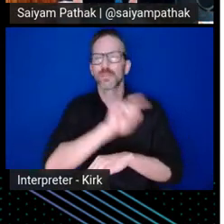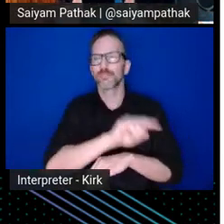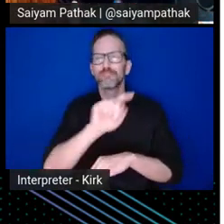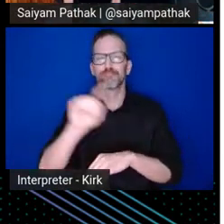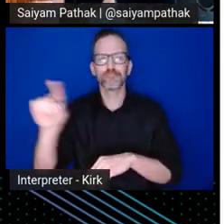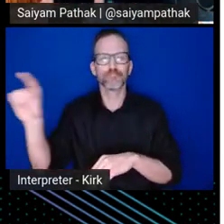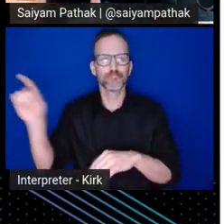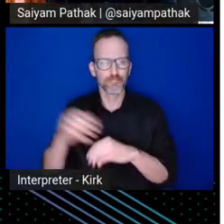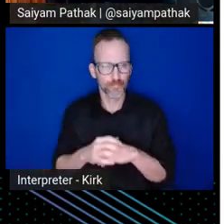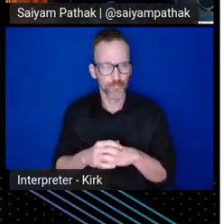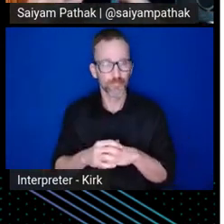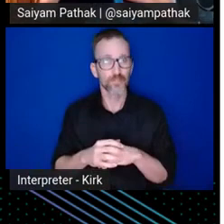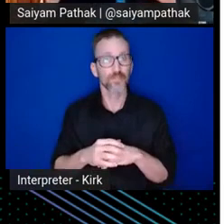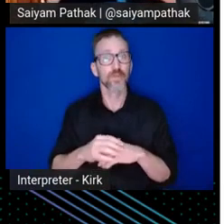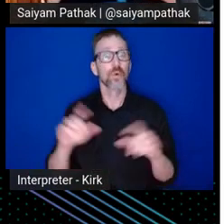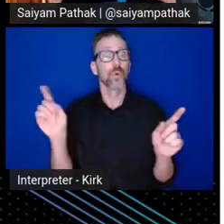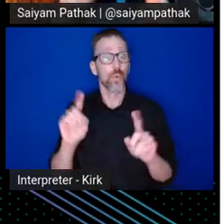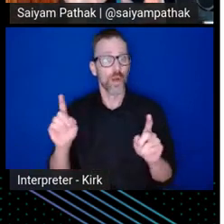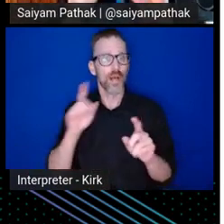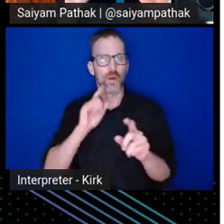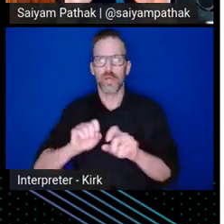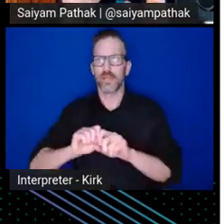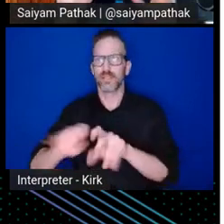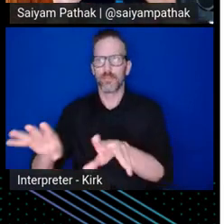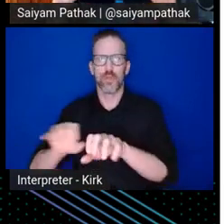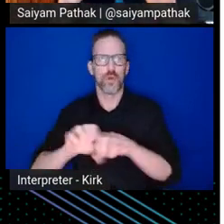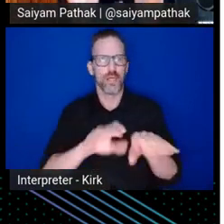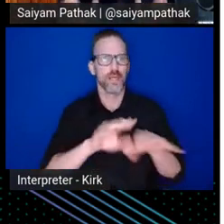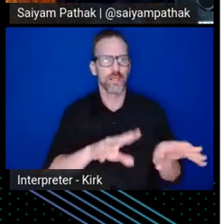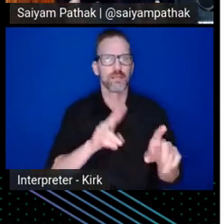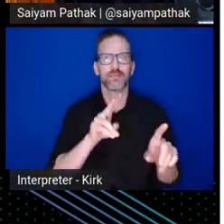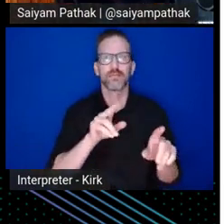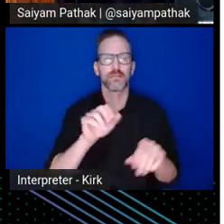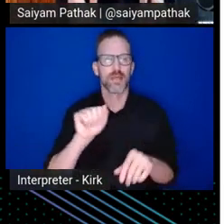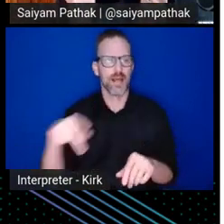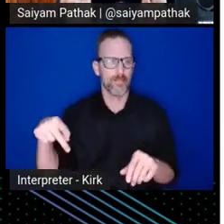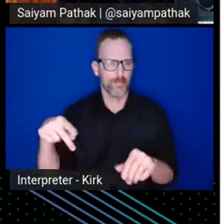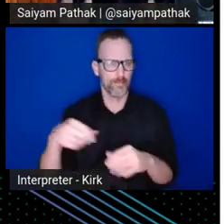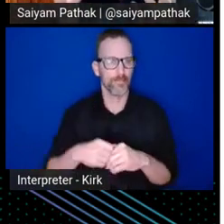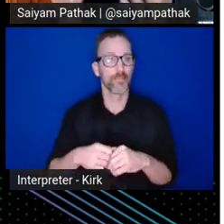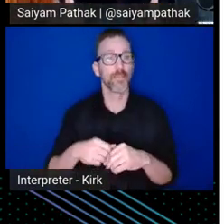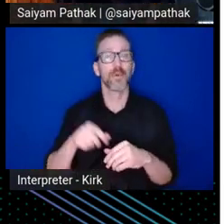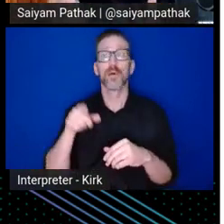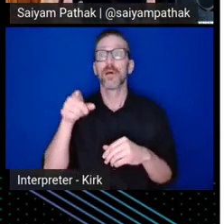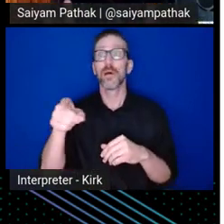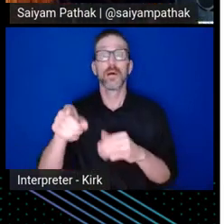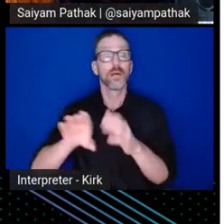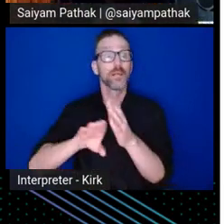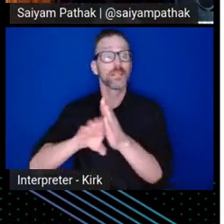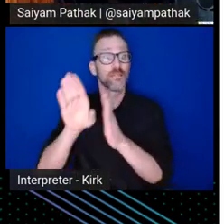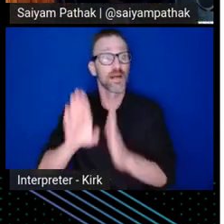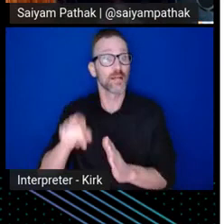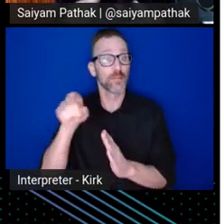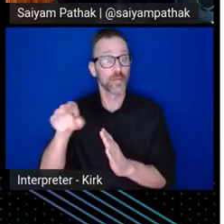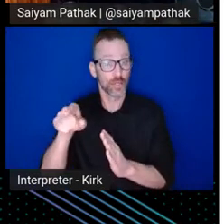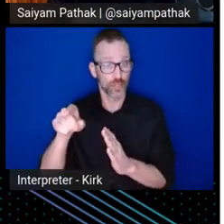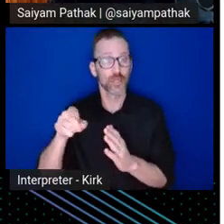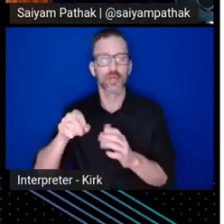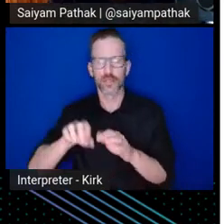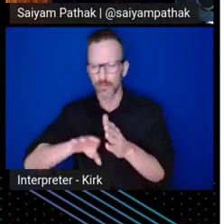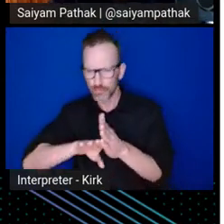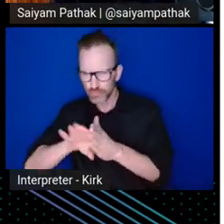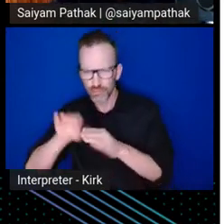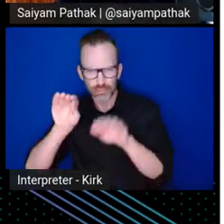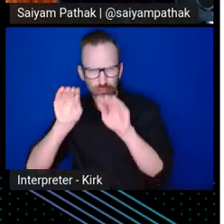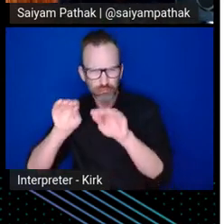where an application is deployed. Now think that a developer is there and developer is developing an application. Now obviously they're